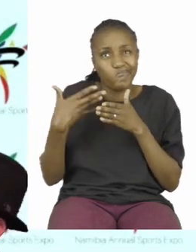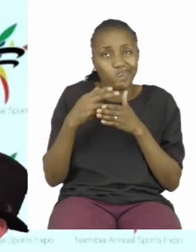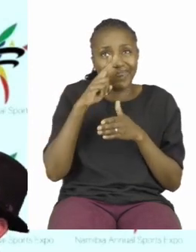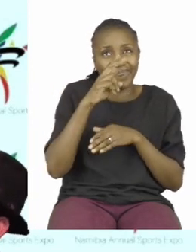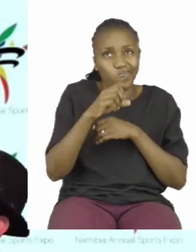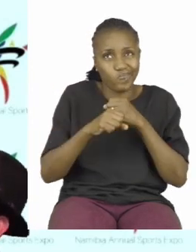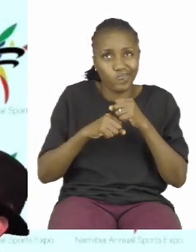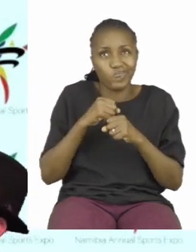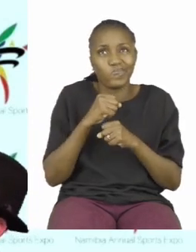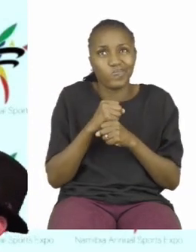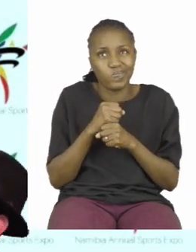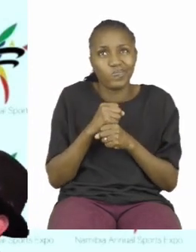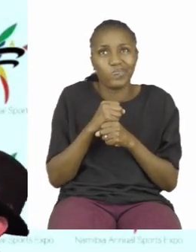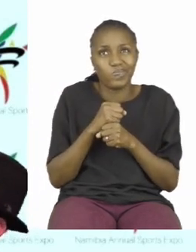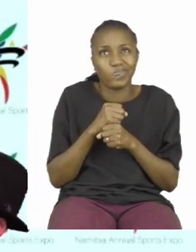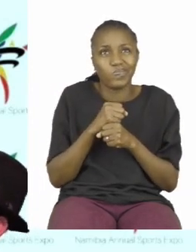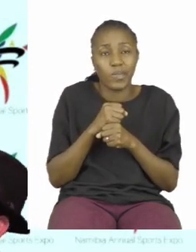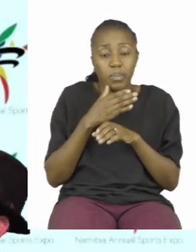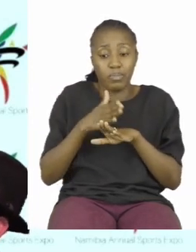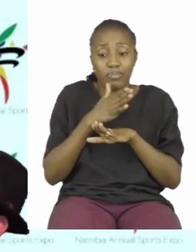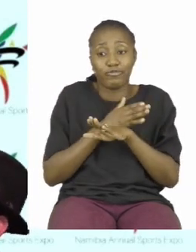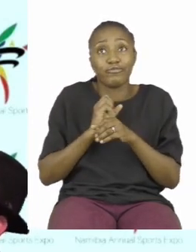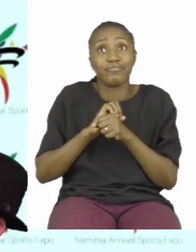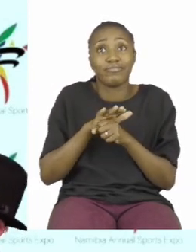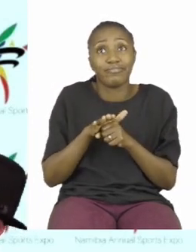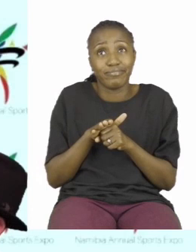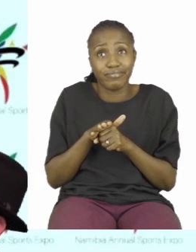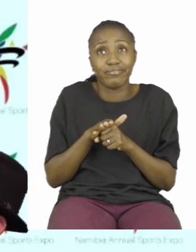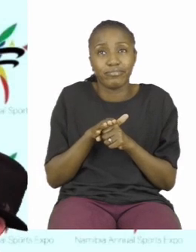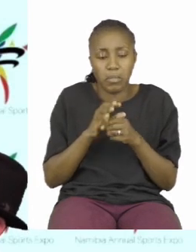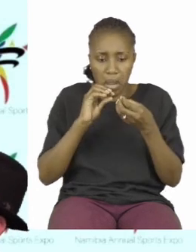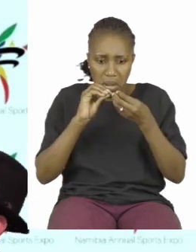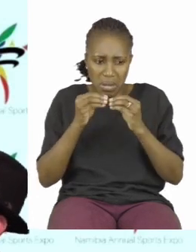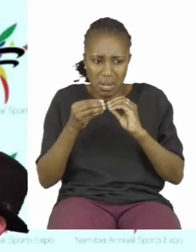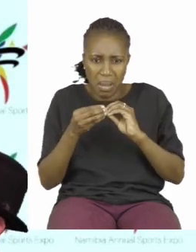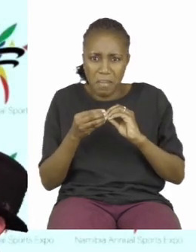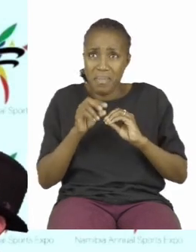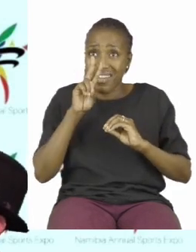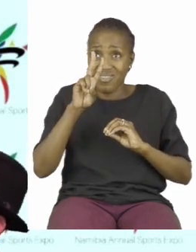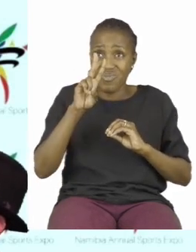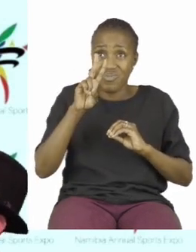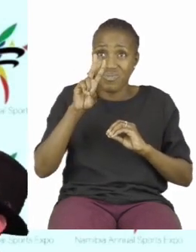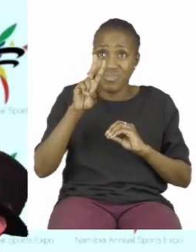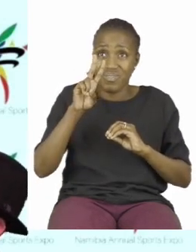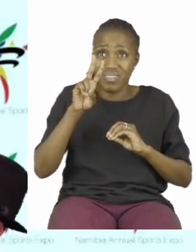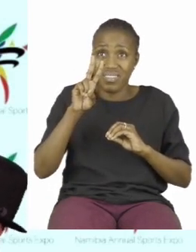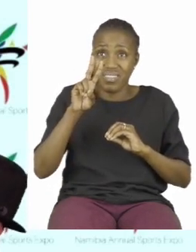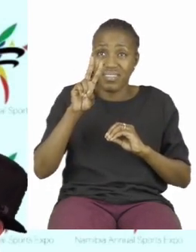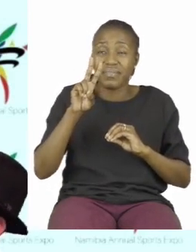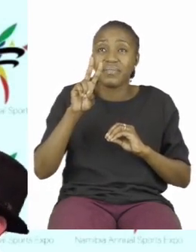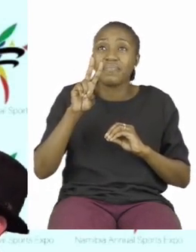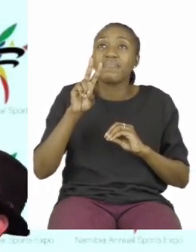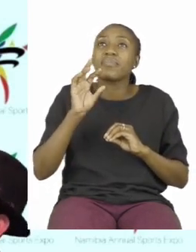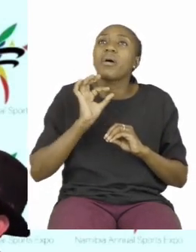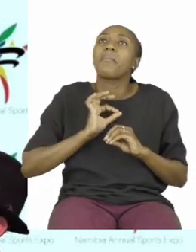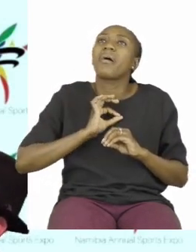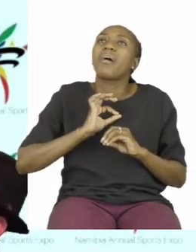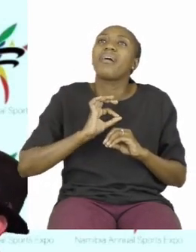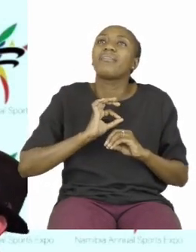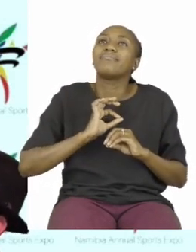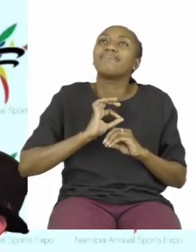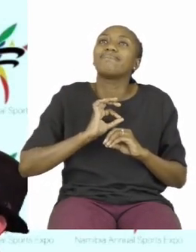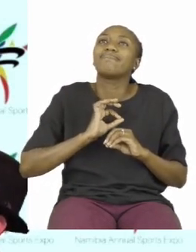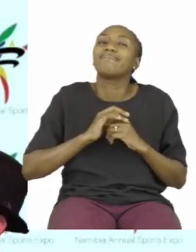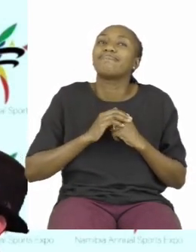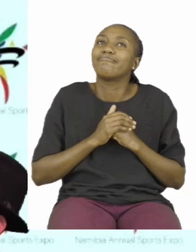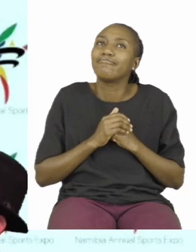3 years, besides COVID, before that, yes, we've been ranked number 2 mm-hmm. on the Region 5 medal table. So